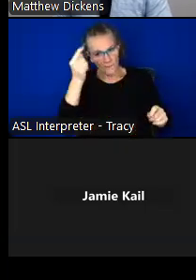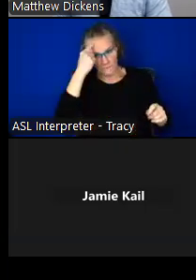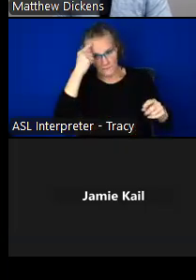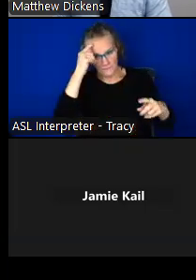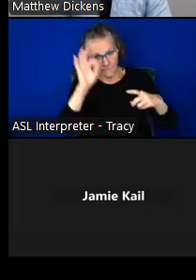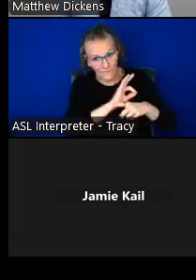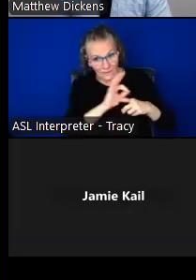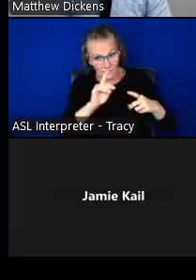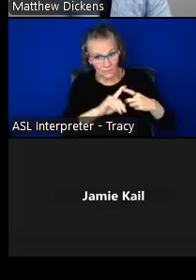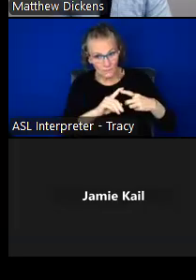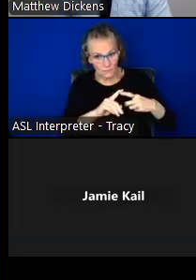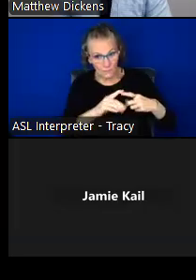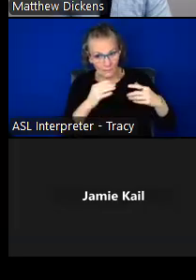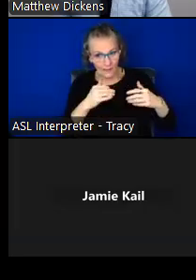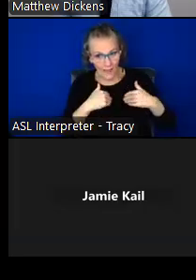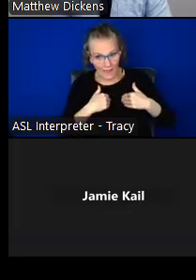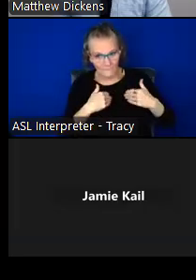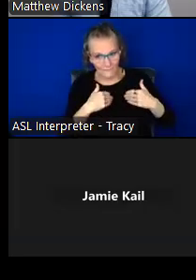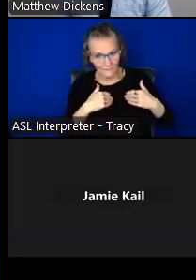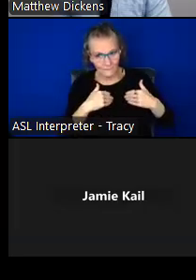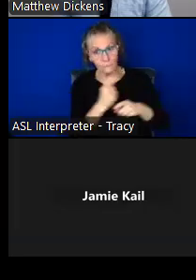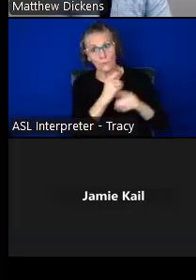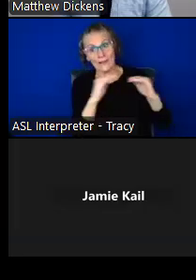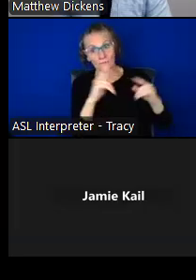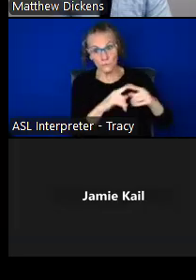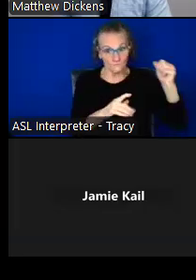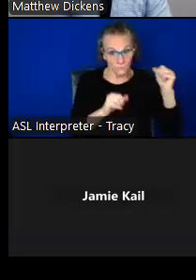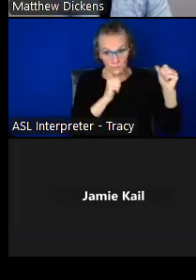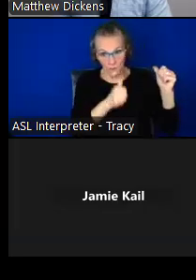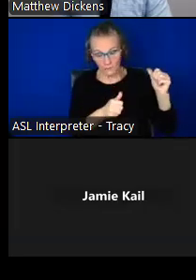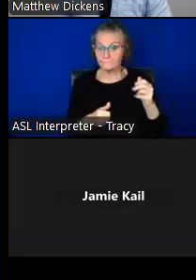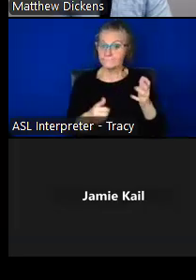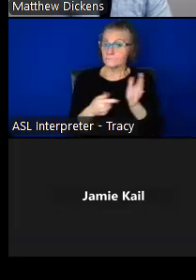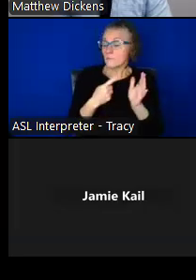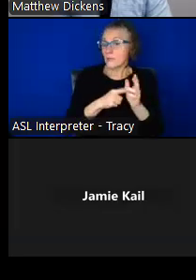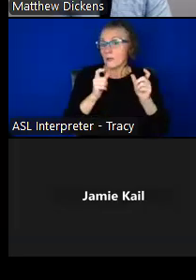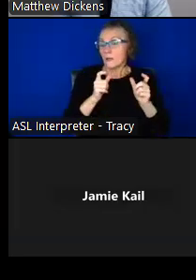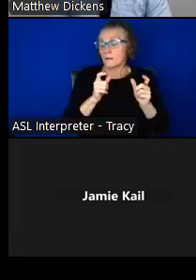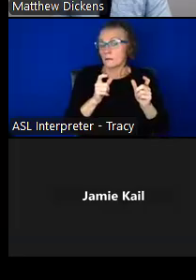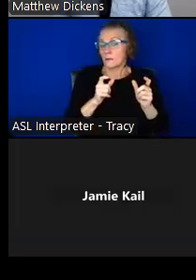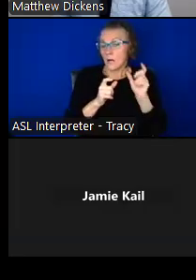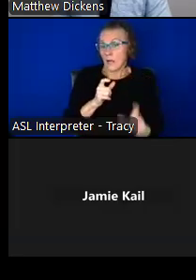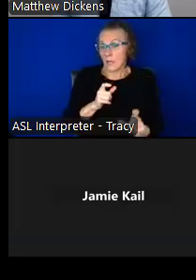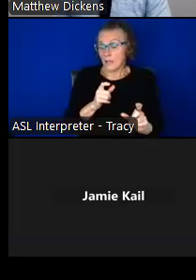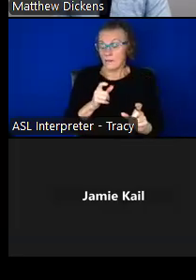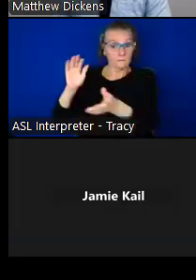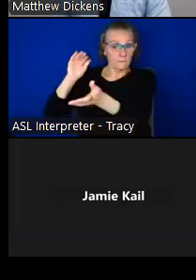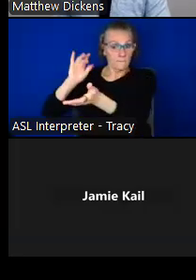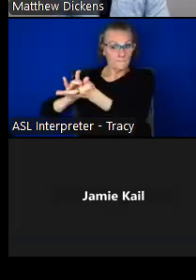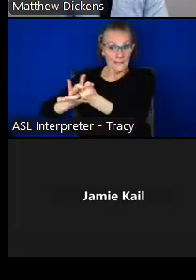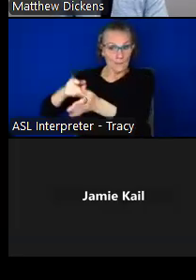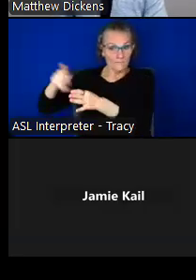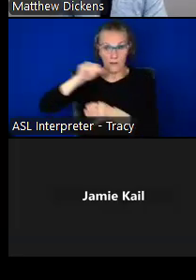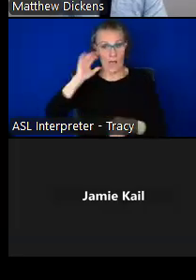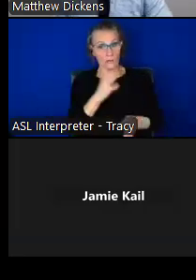to refuse services. So when we have a client who, per a medical professional, it's not our staff making this